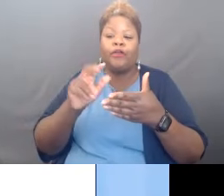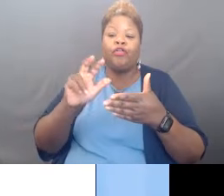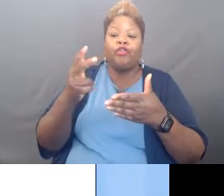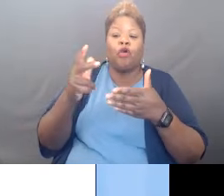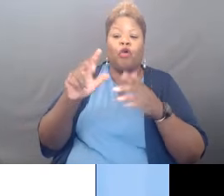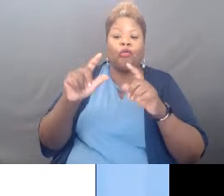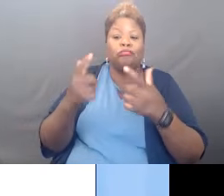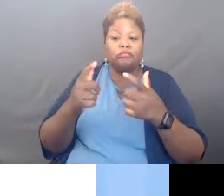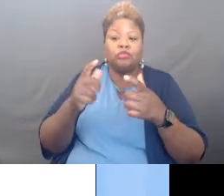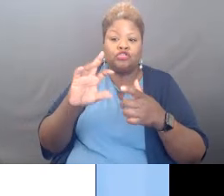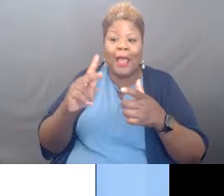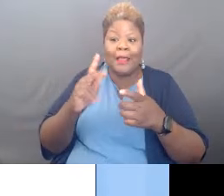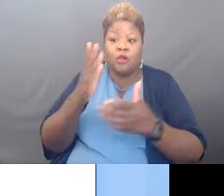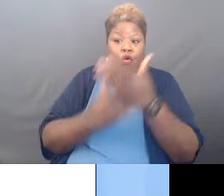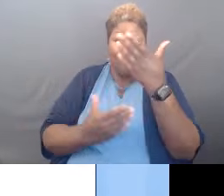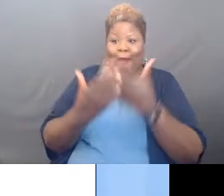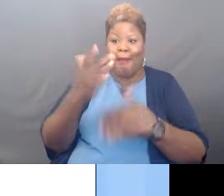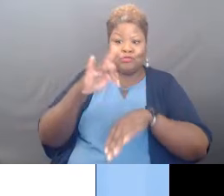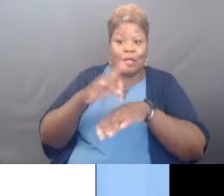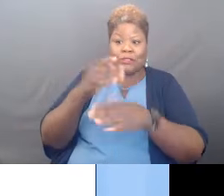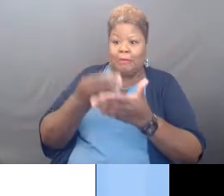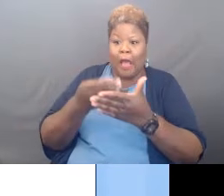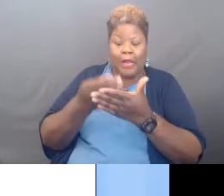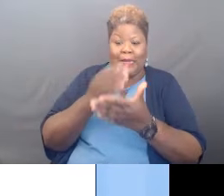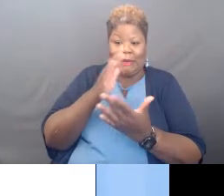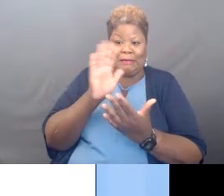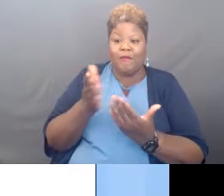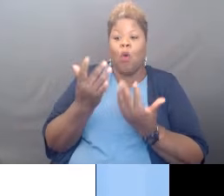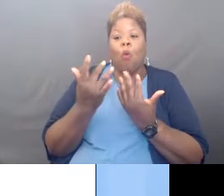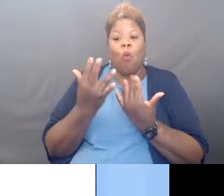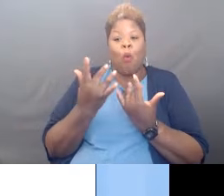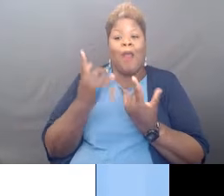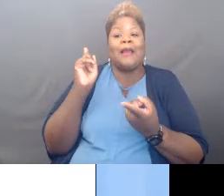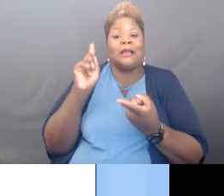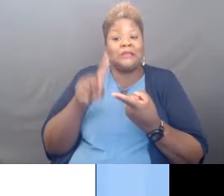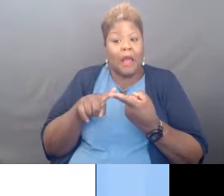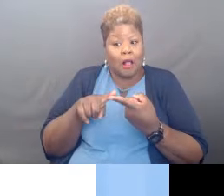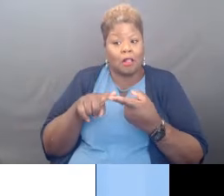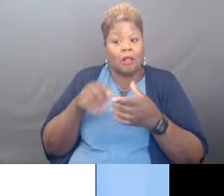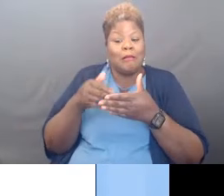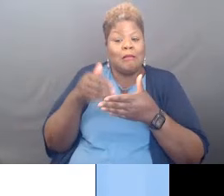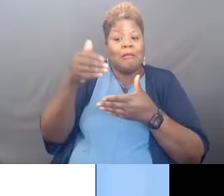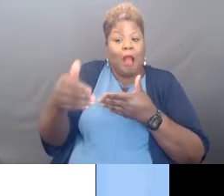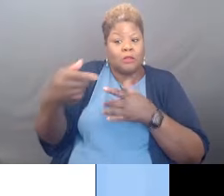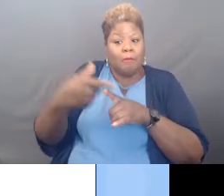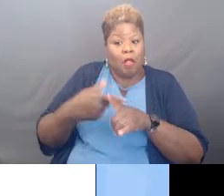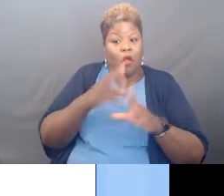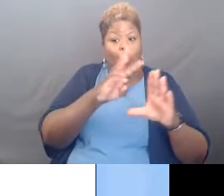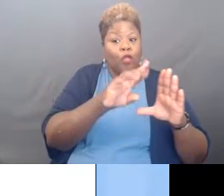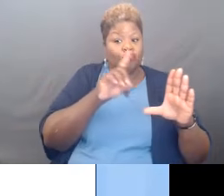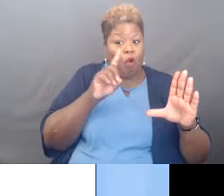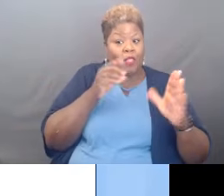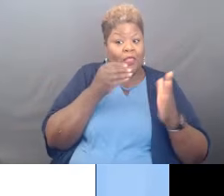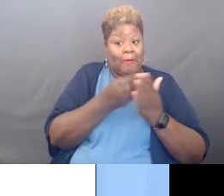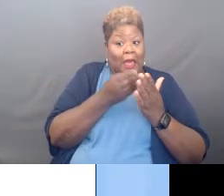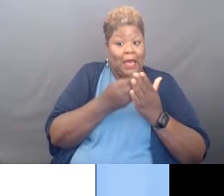basically where the money's never in your hand, or just wait until the month. Make sure you withdraw the money and spend the money